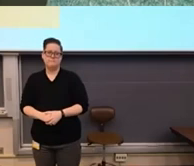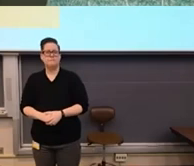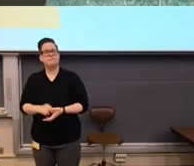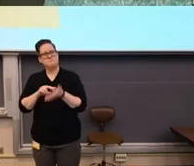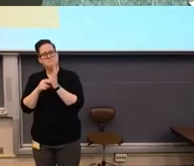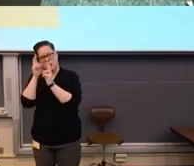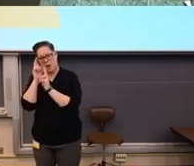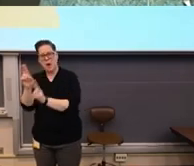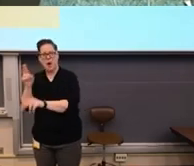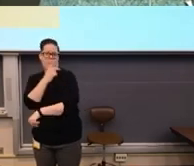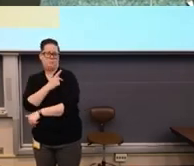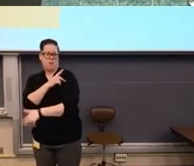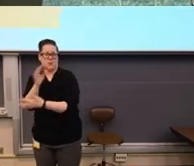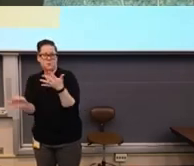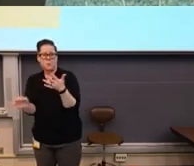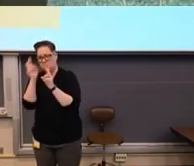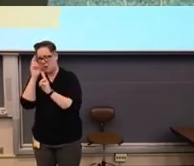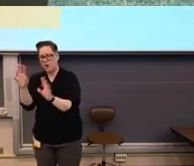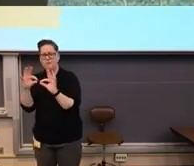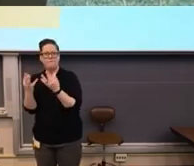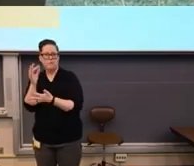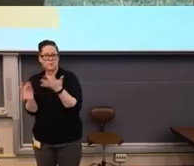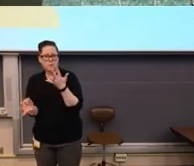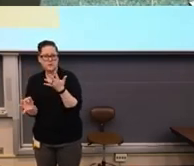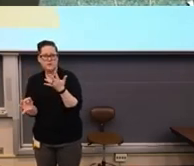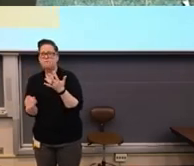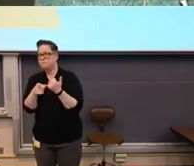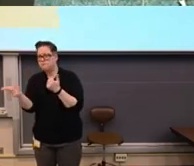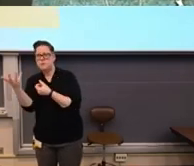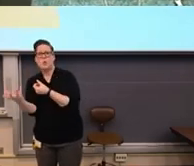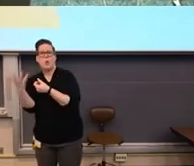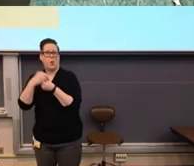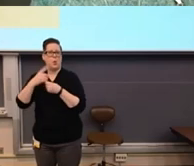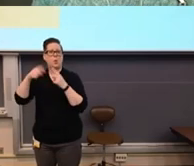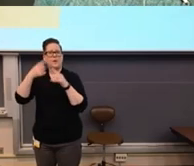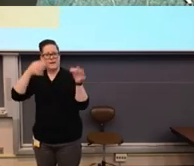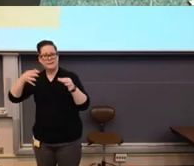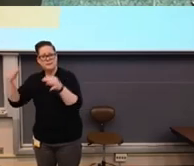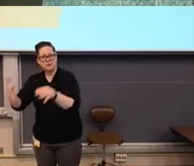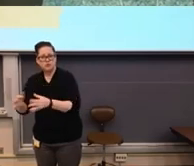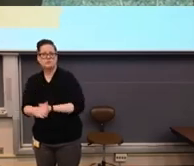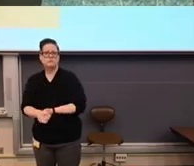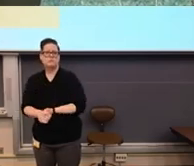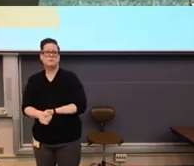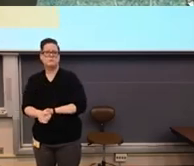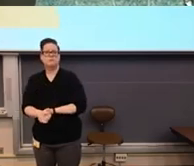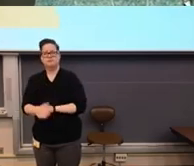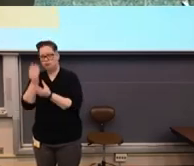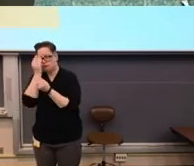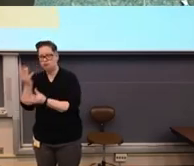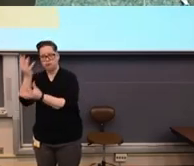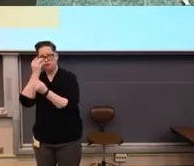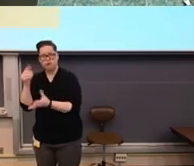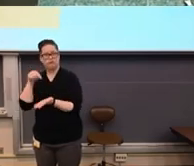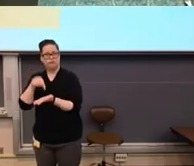honoring patient and family choices, including them in decision-making, sharing accurate information